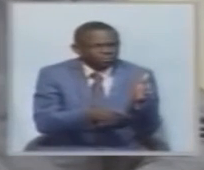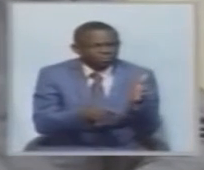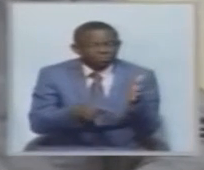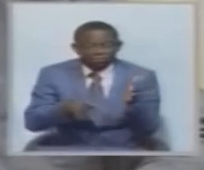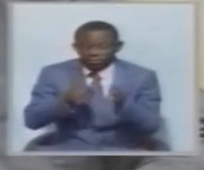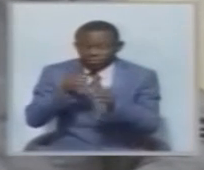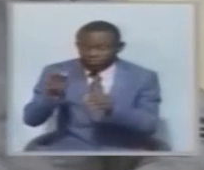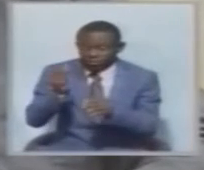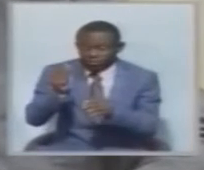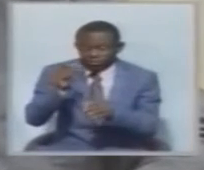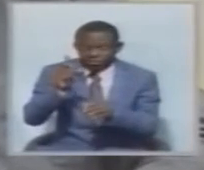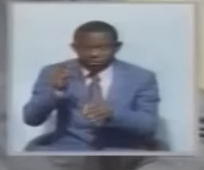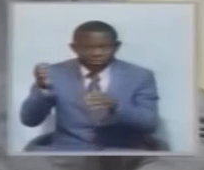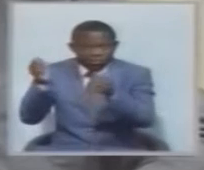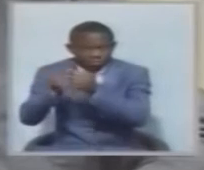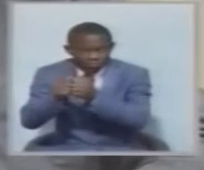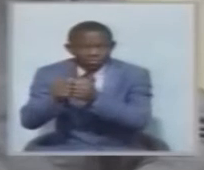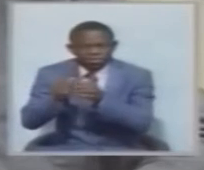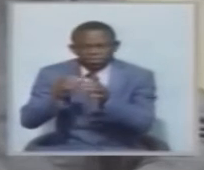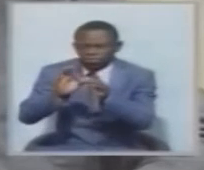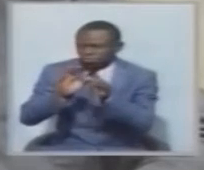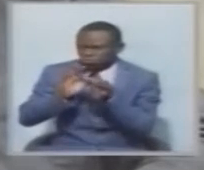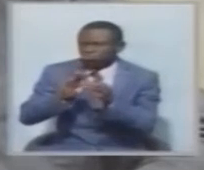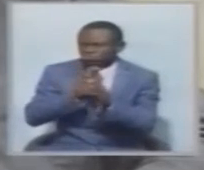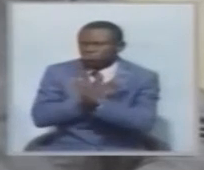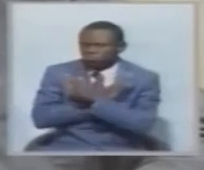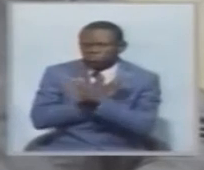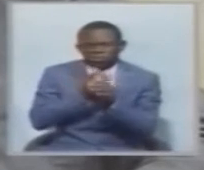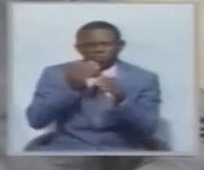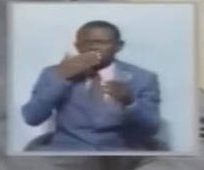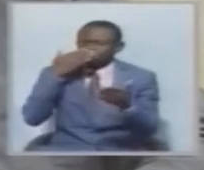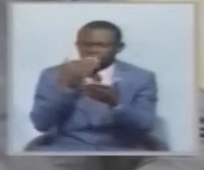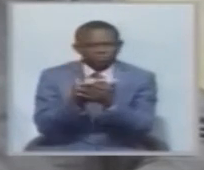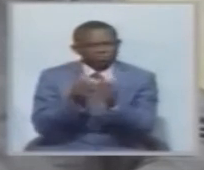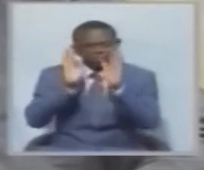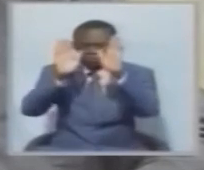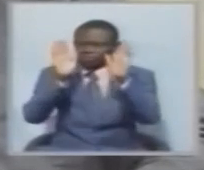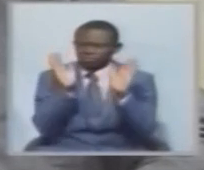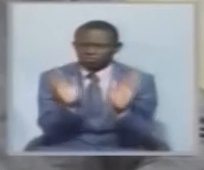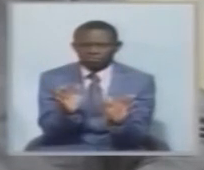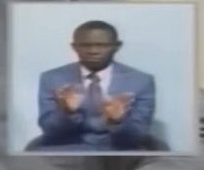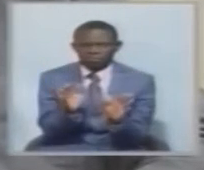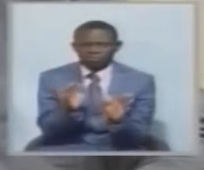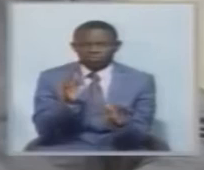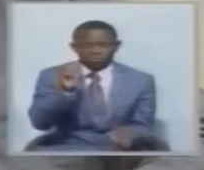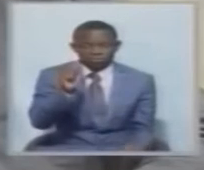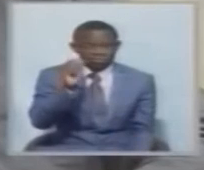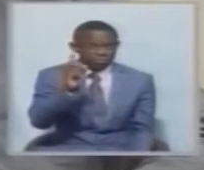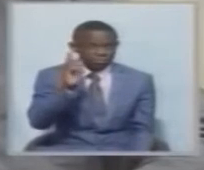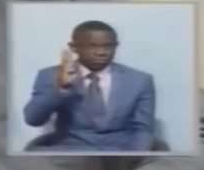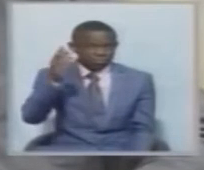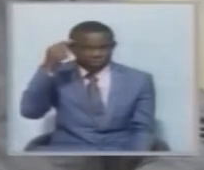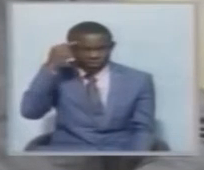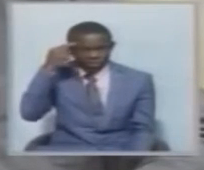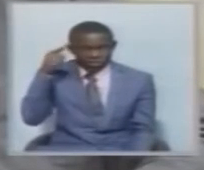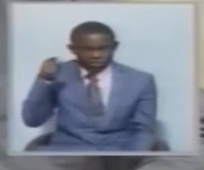for lack of a better term. The government and AdB are always in constant dialogue to